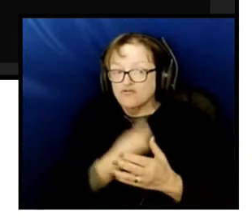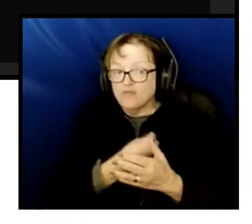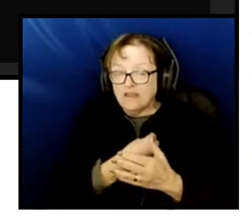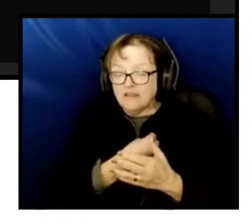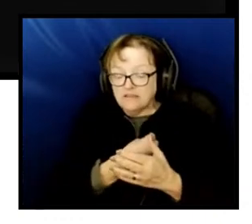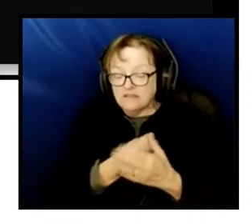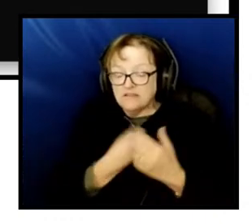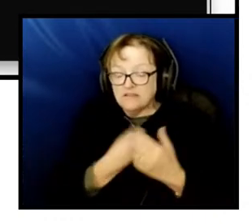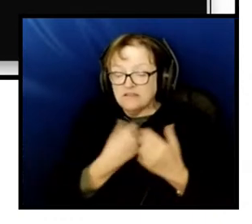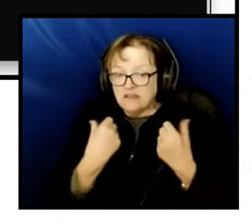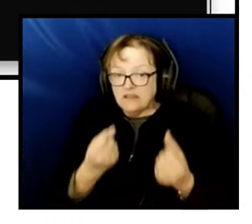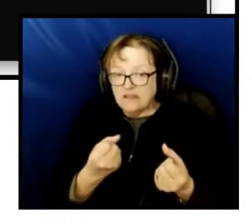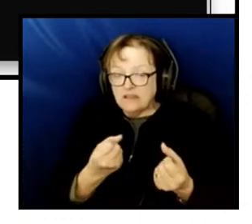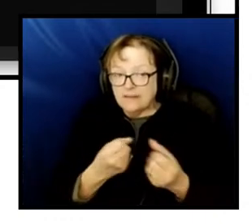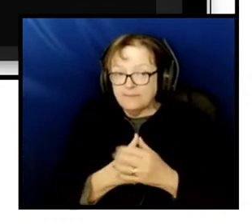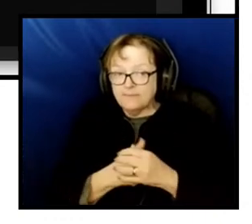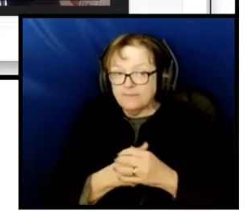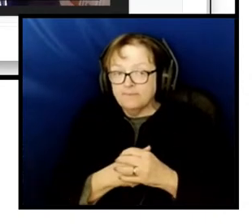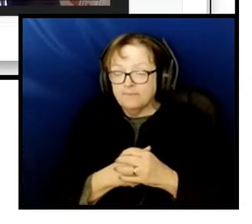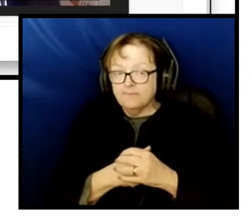And